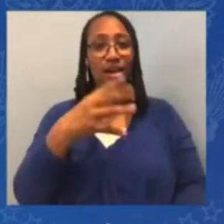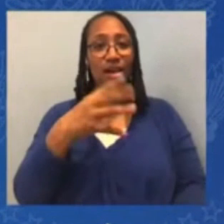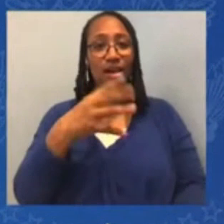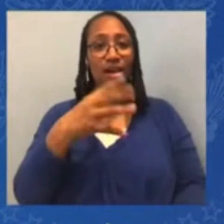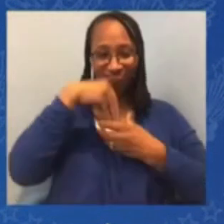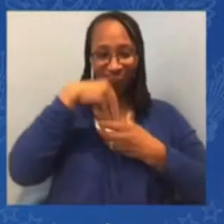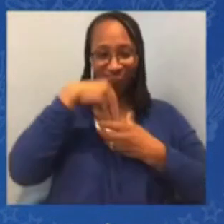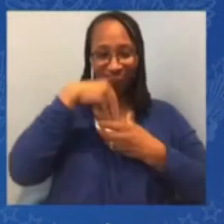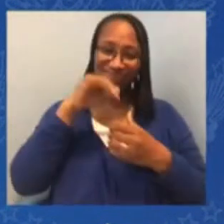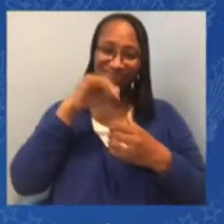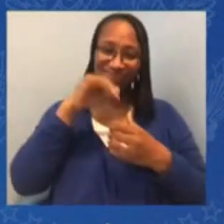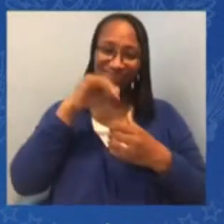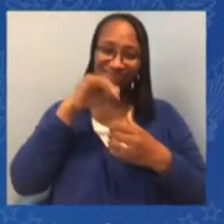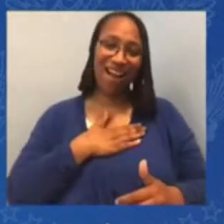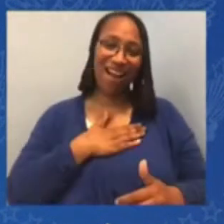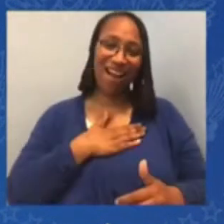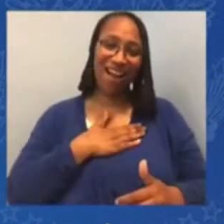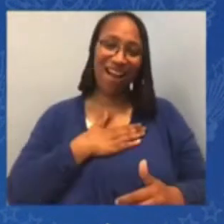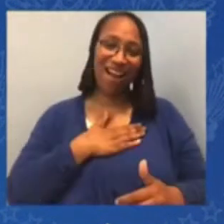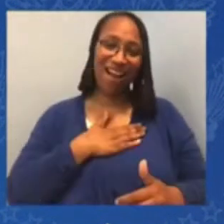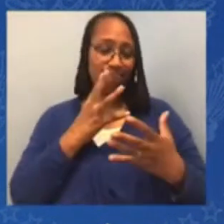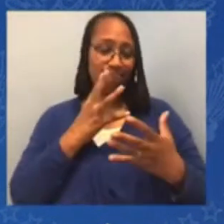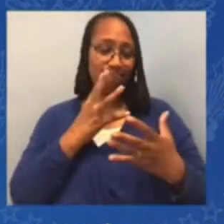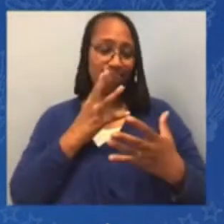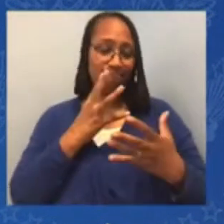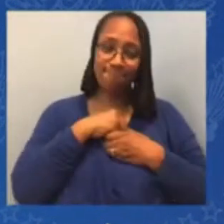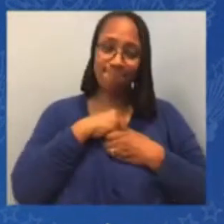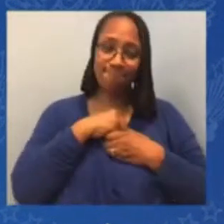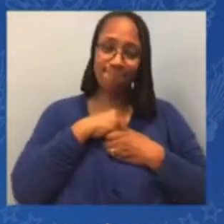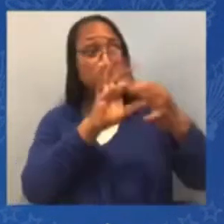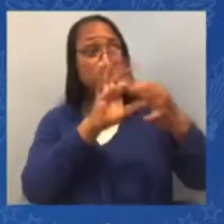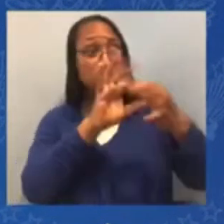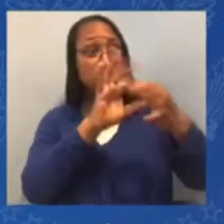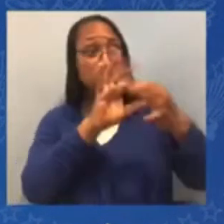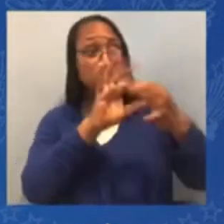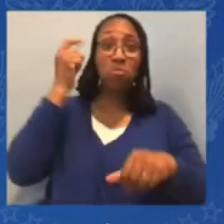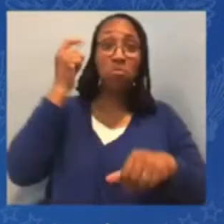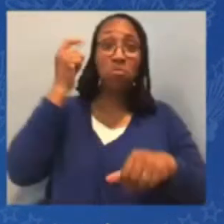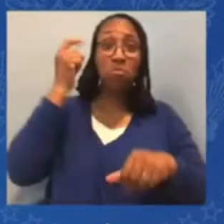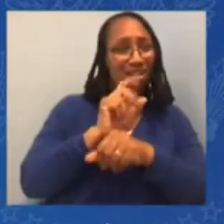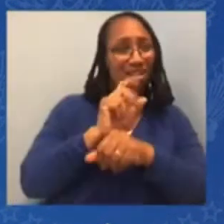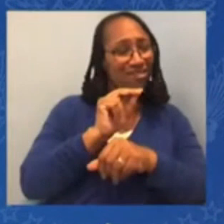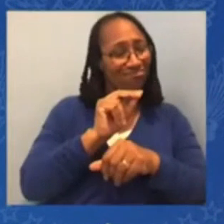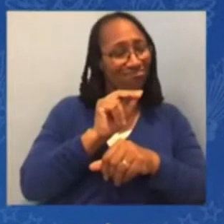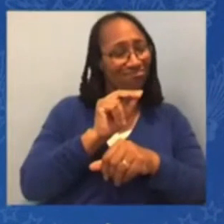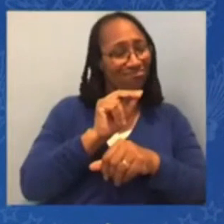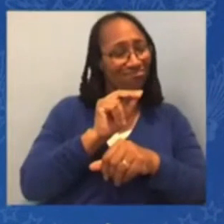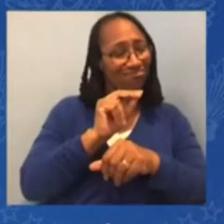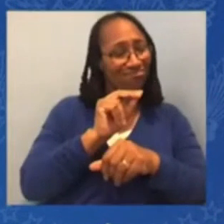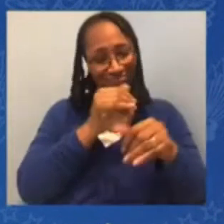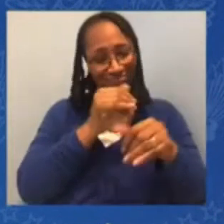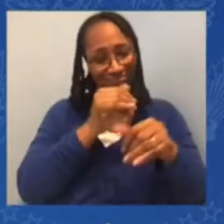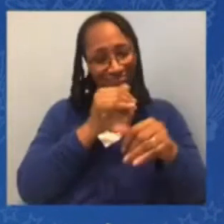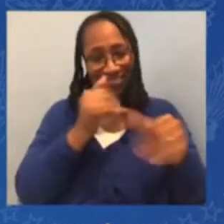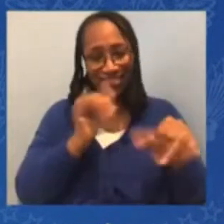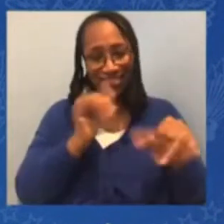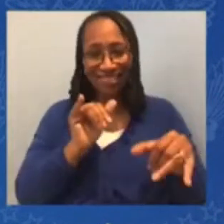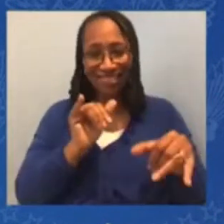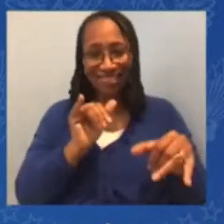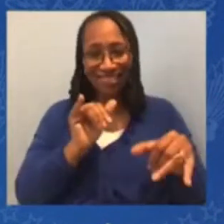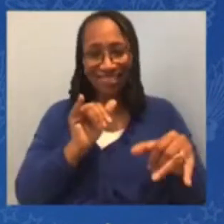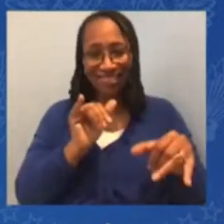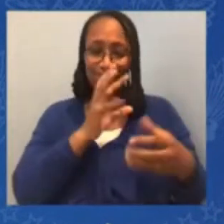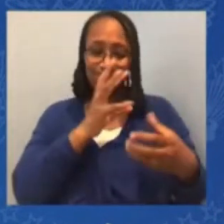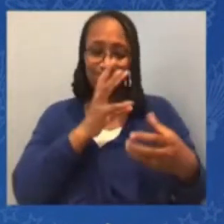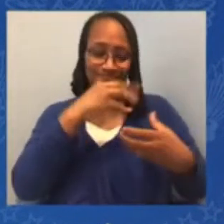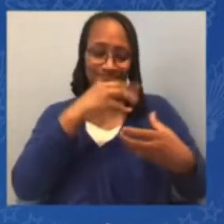felt afterwards, that I'd stay engaged to solve problems, someone to love, my family,